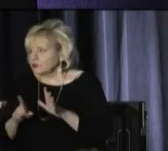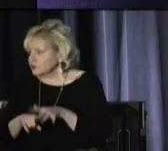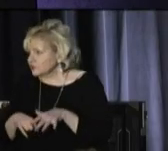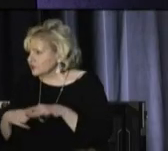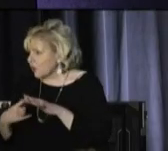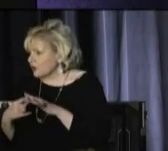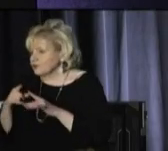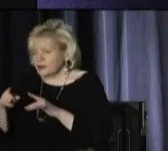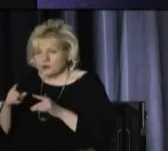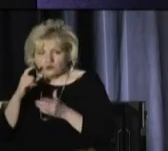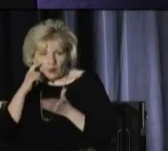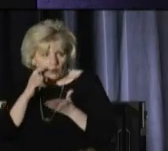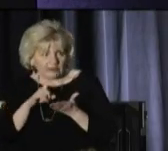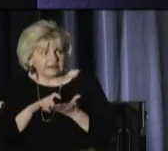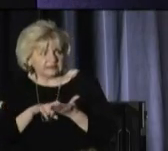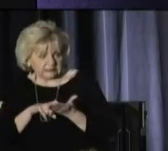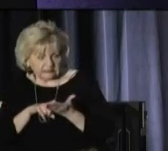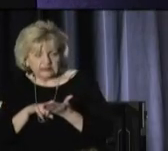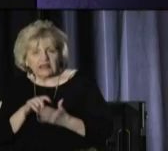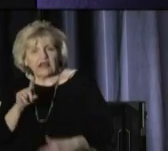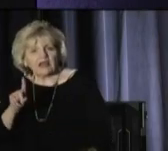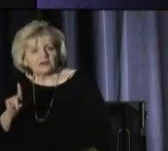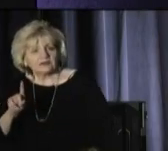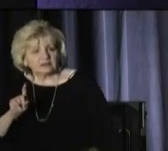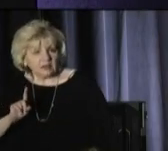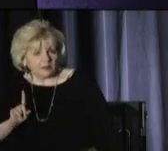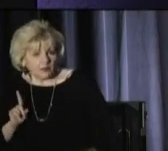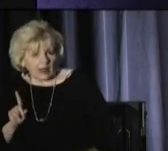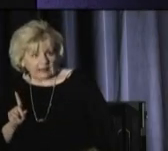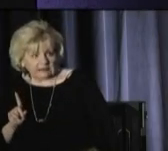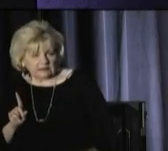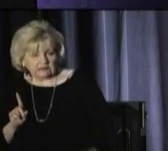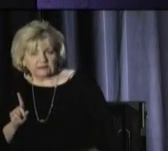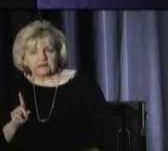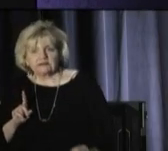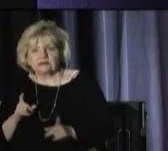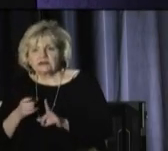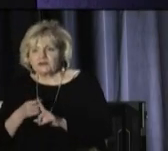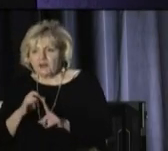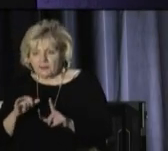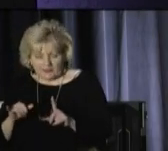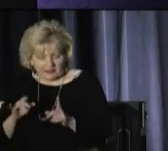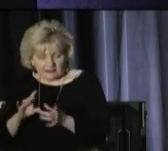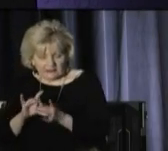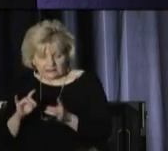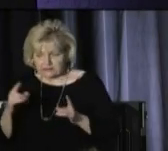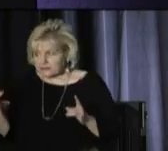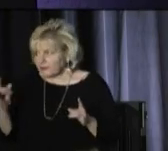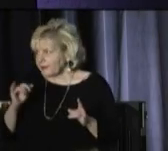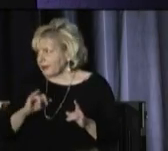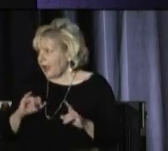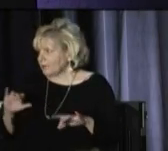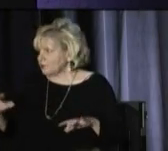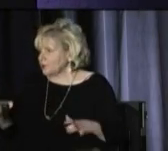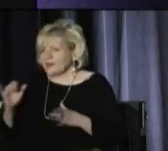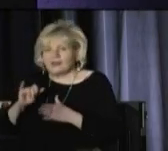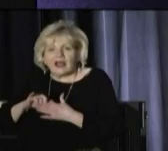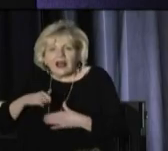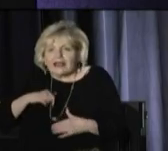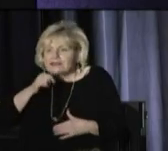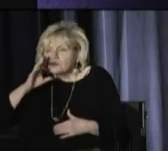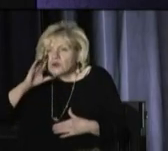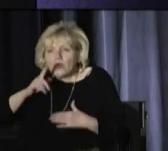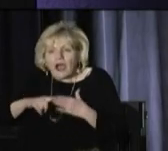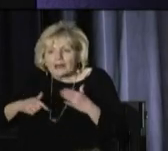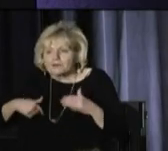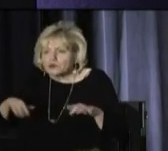it, right? And it's when you can step away enough from the text to say, oh, there's something I'm doing I didn't know I was doing. Yeah.